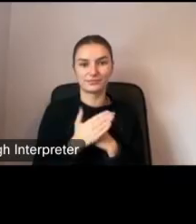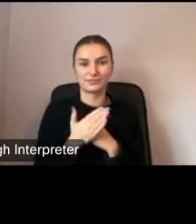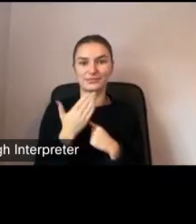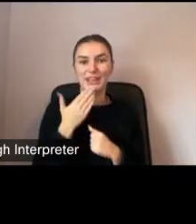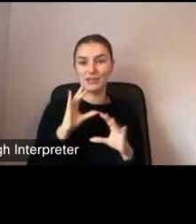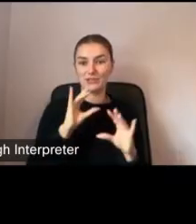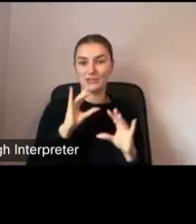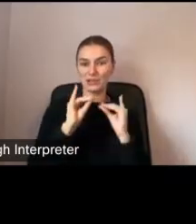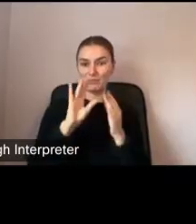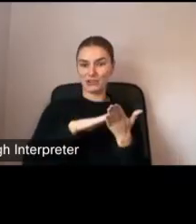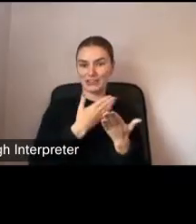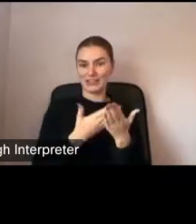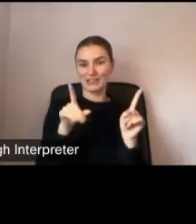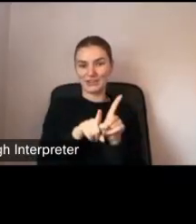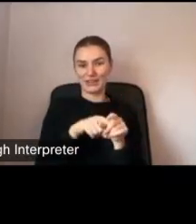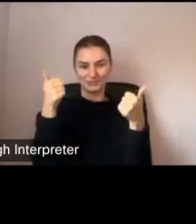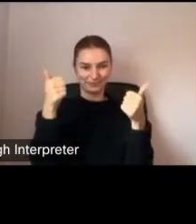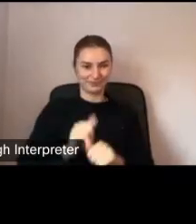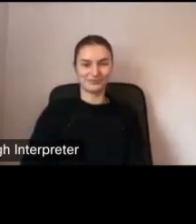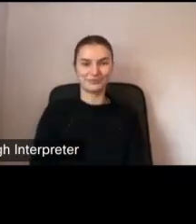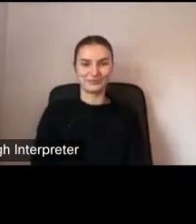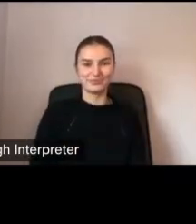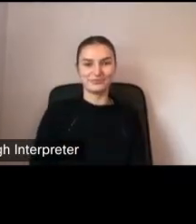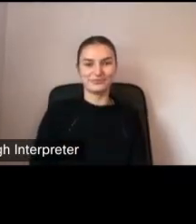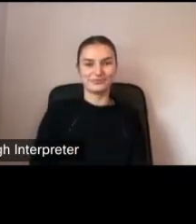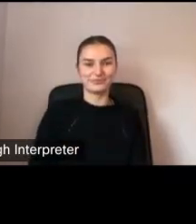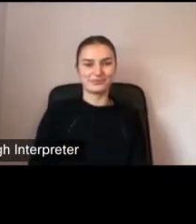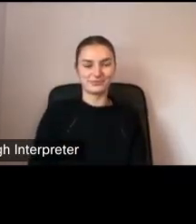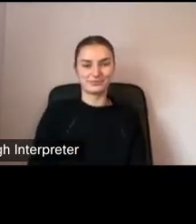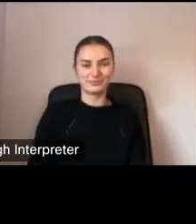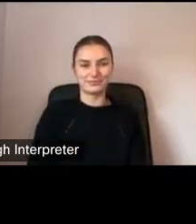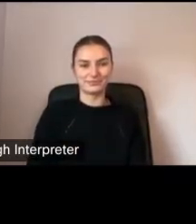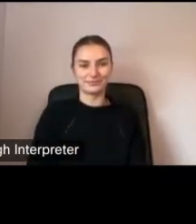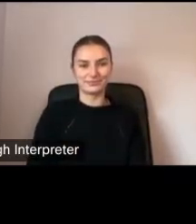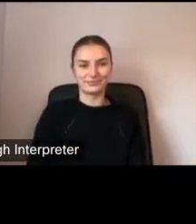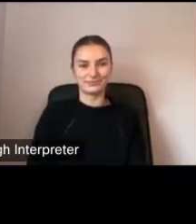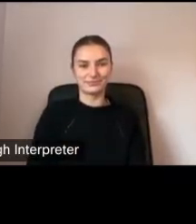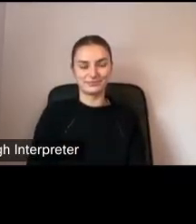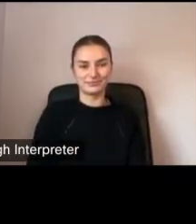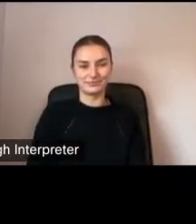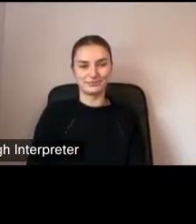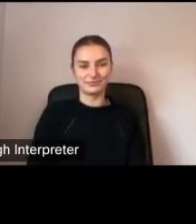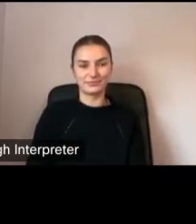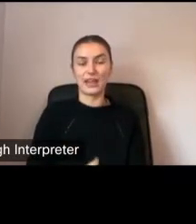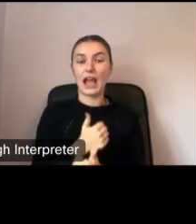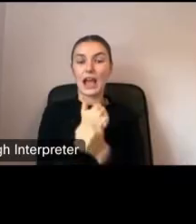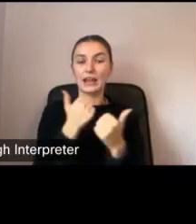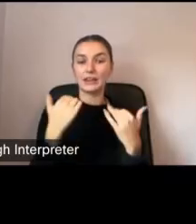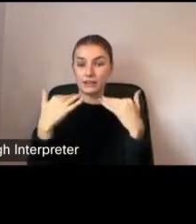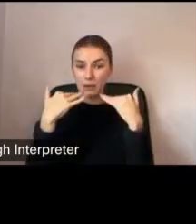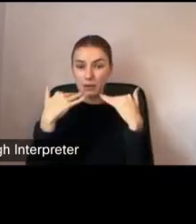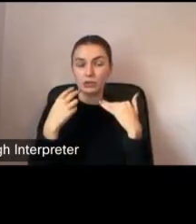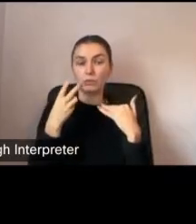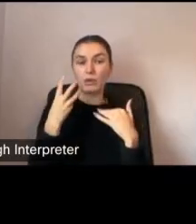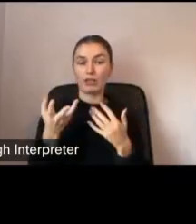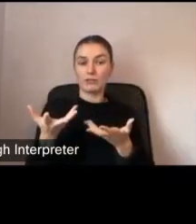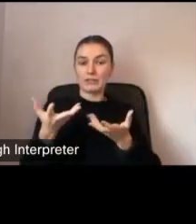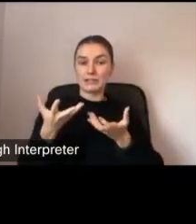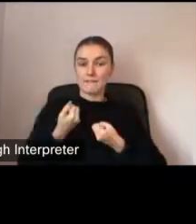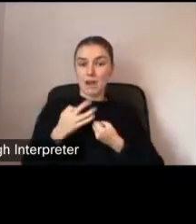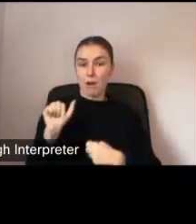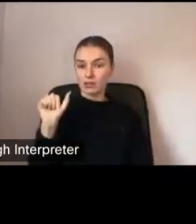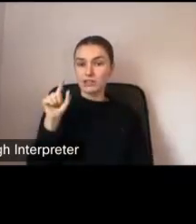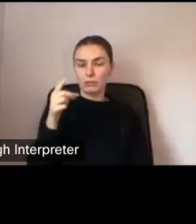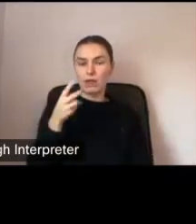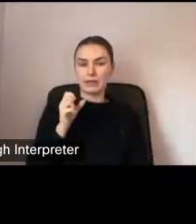translation as well. Thank you. Thank you. That's all right. And any information we get from Austin, we send on to everyone